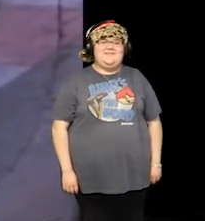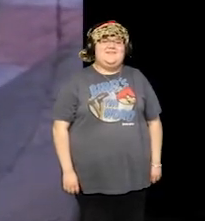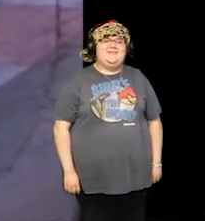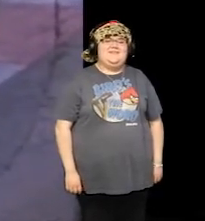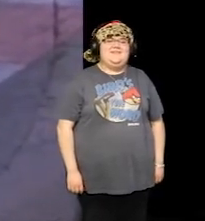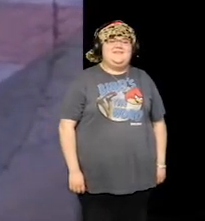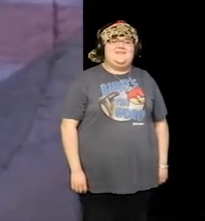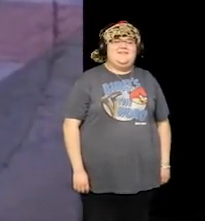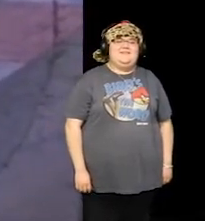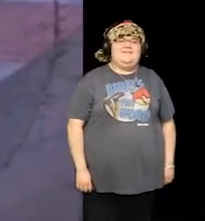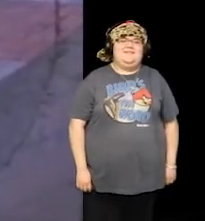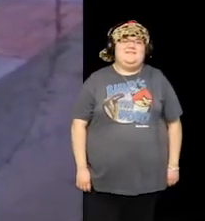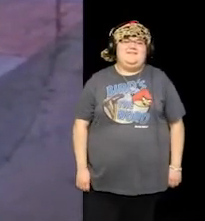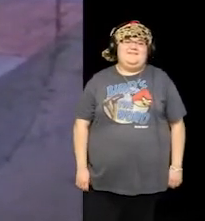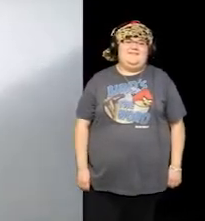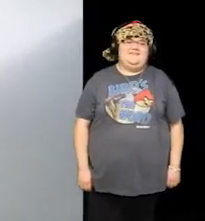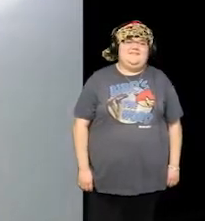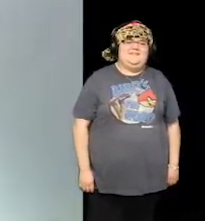Jeez!